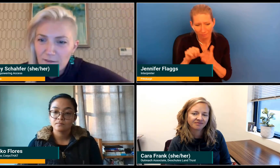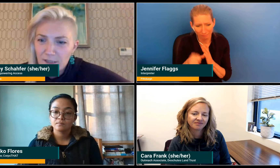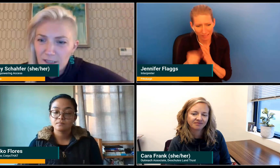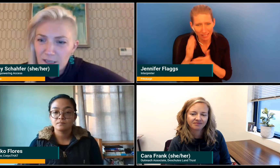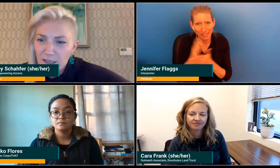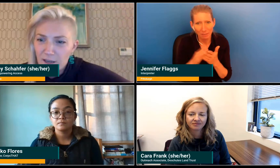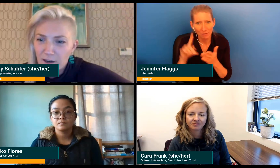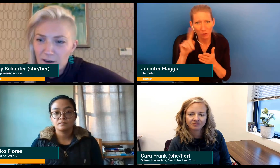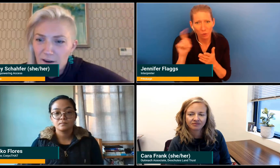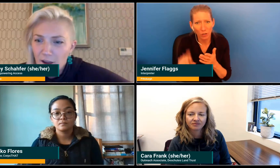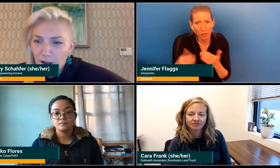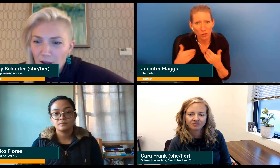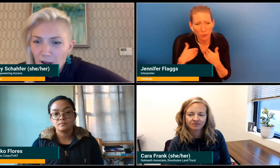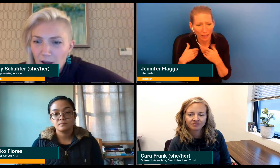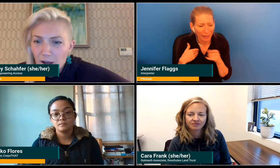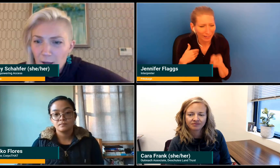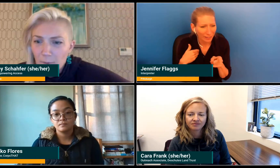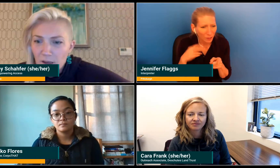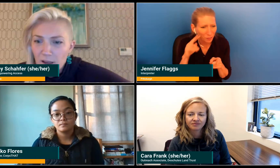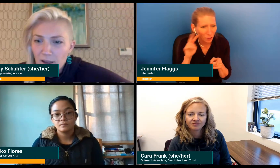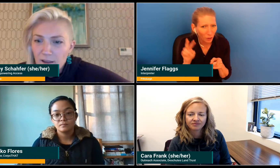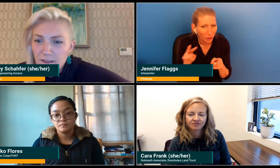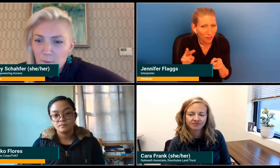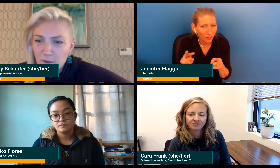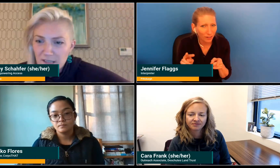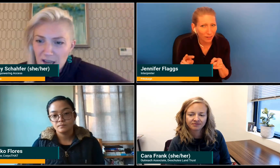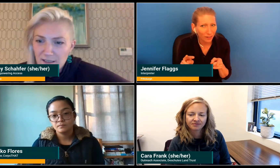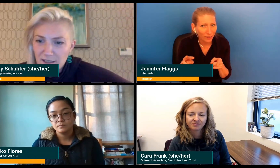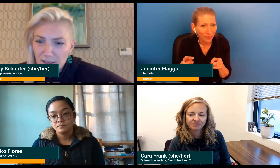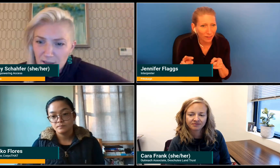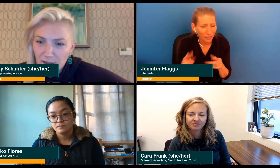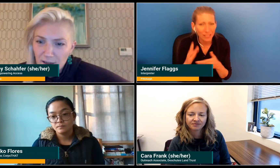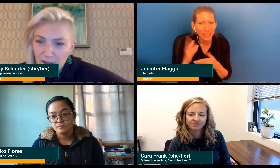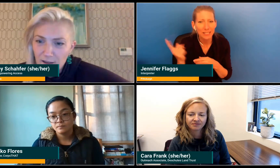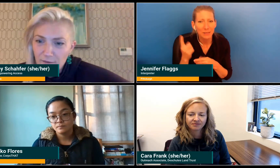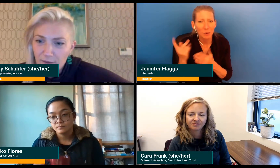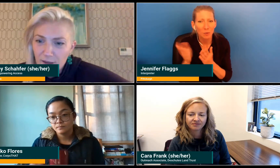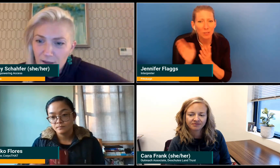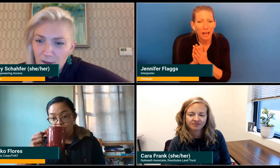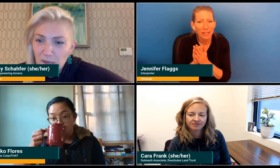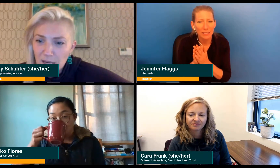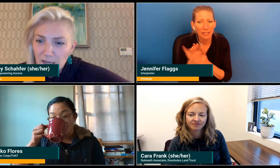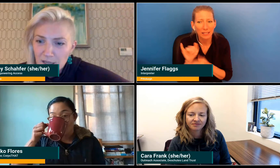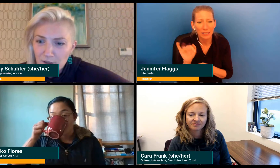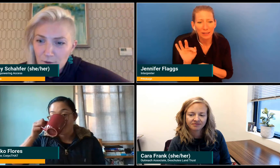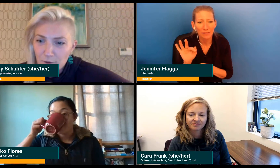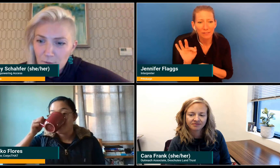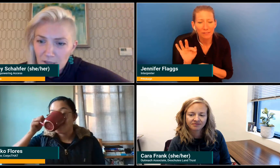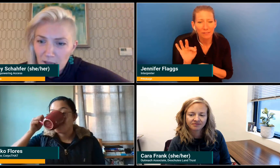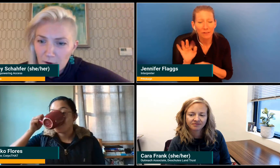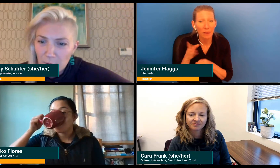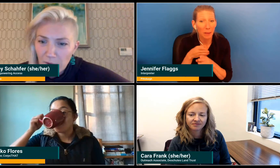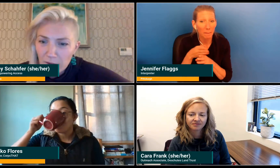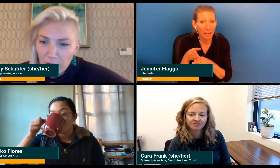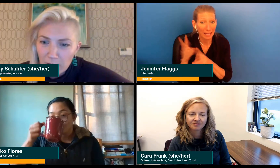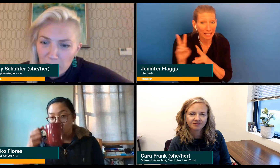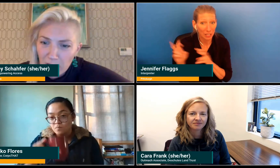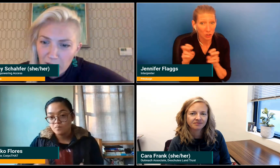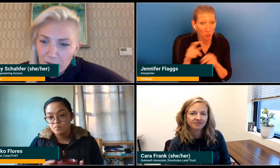we have in here. Someone is asking if the main issue we